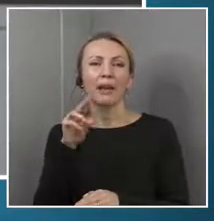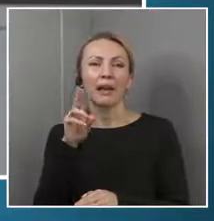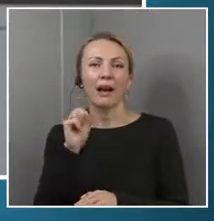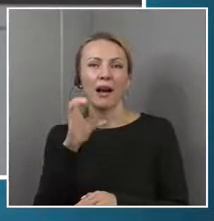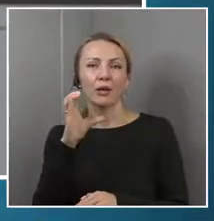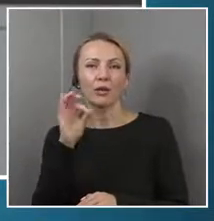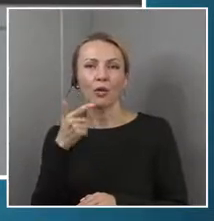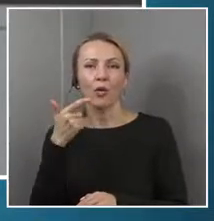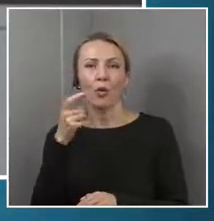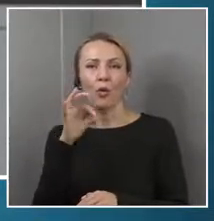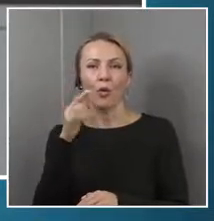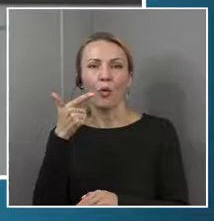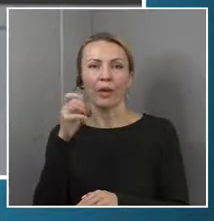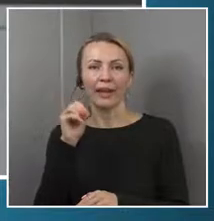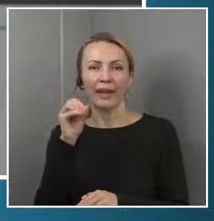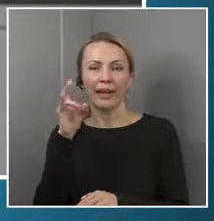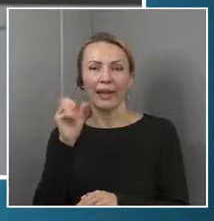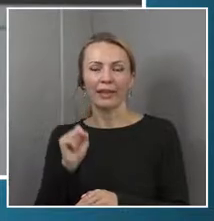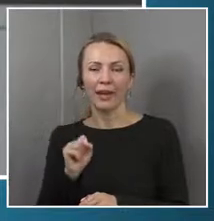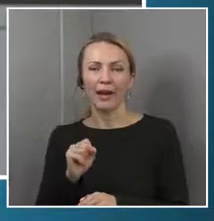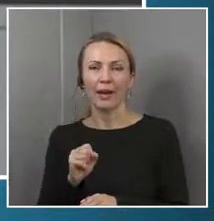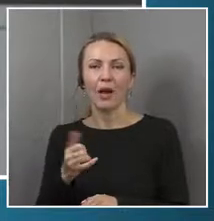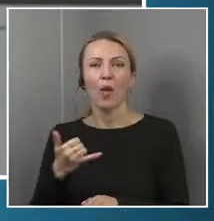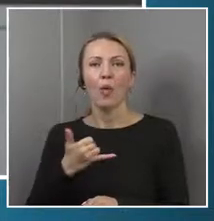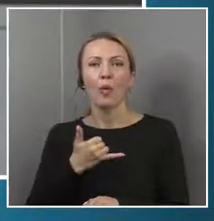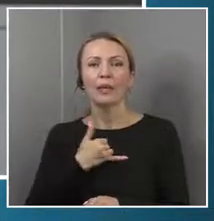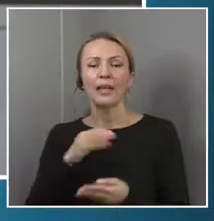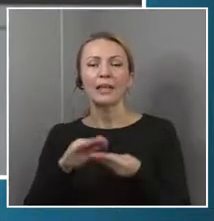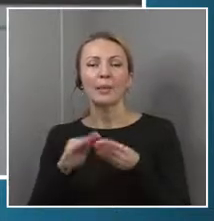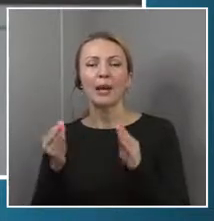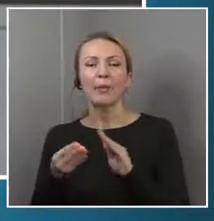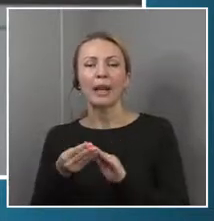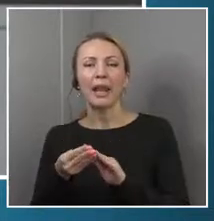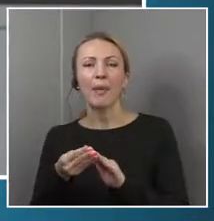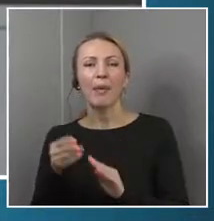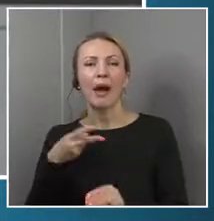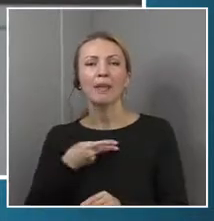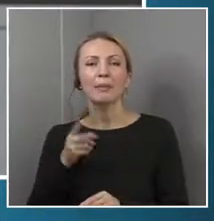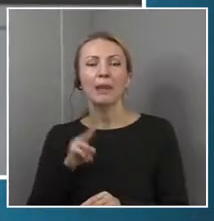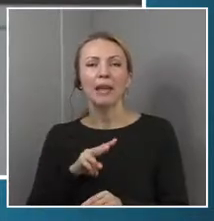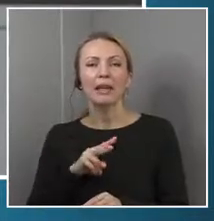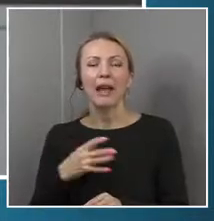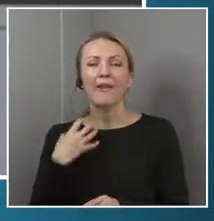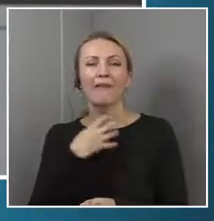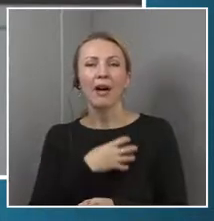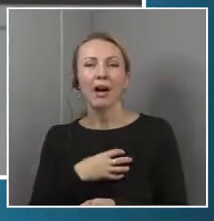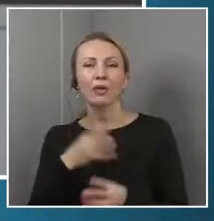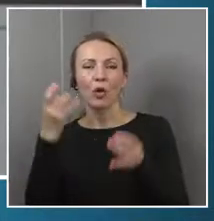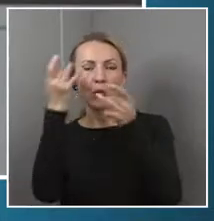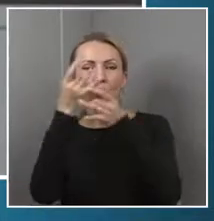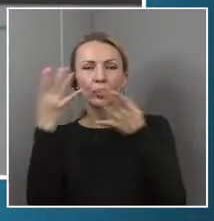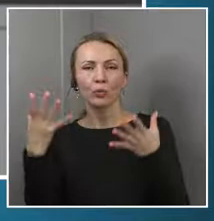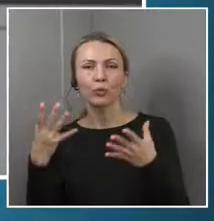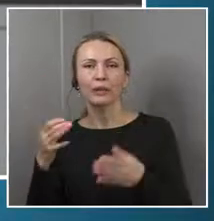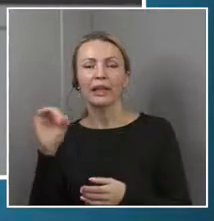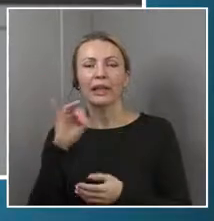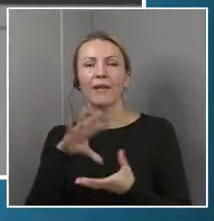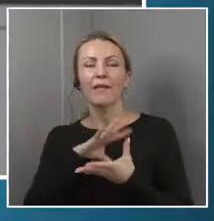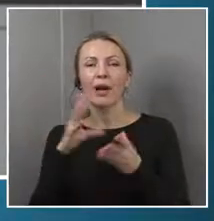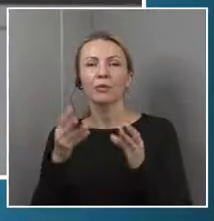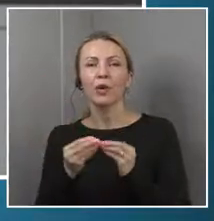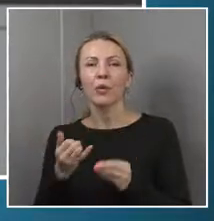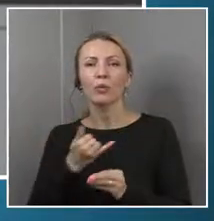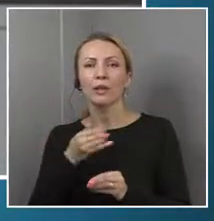times as an entrepreneur, as an industrialist, had he not collected his art